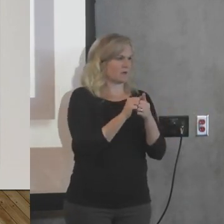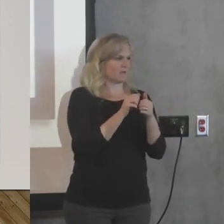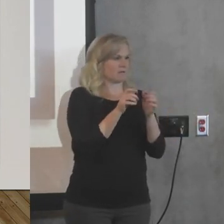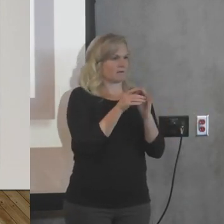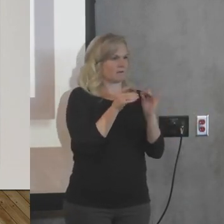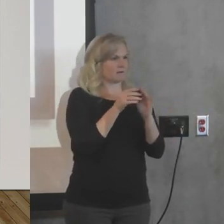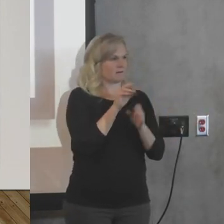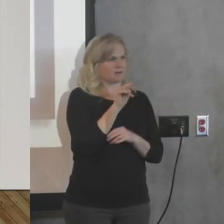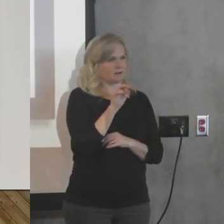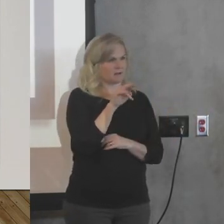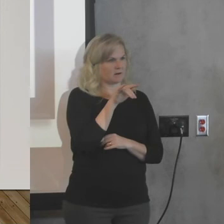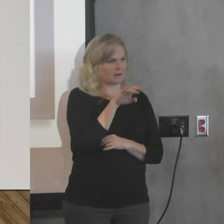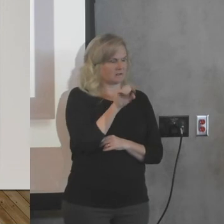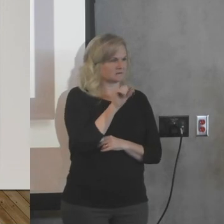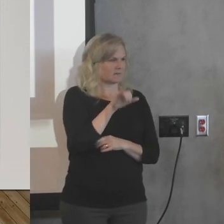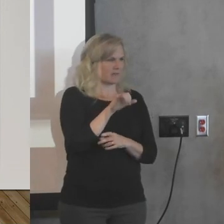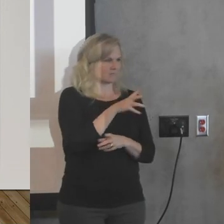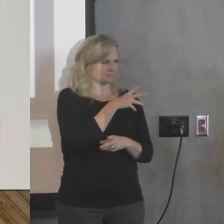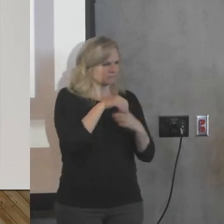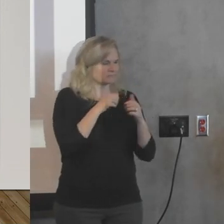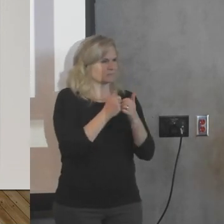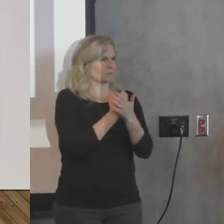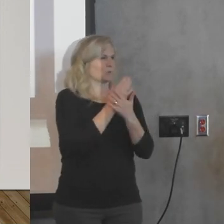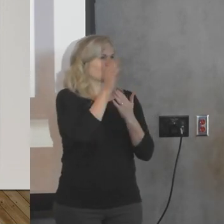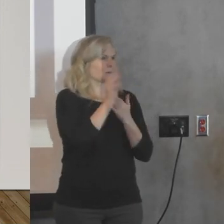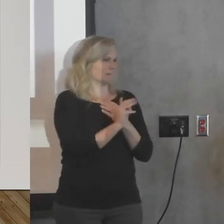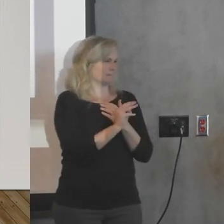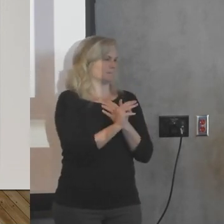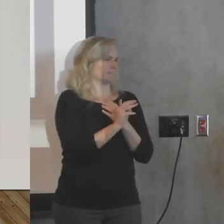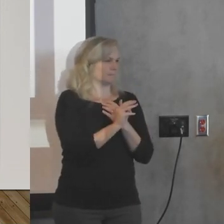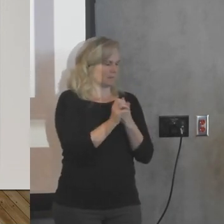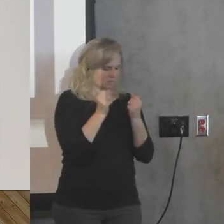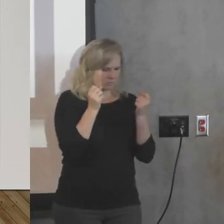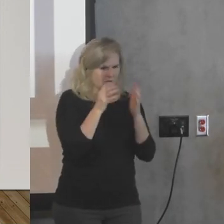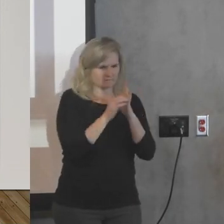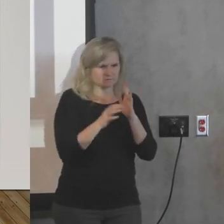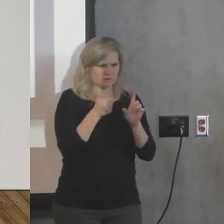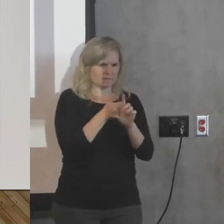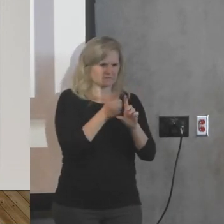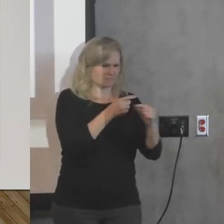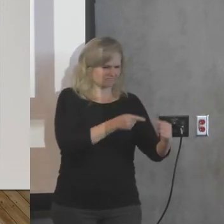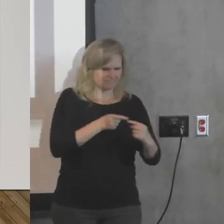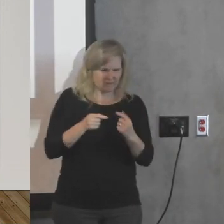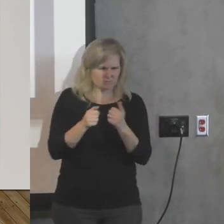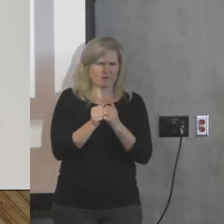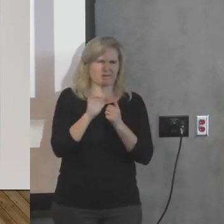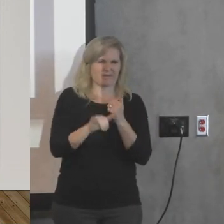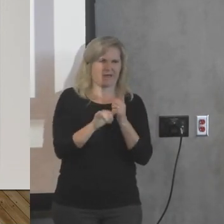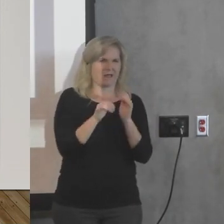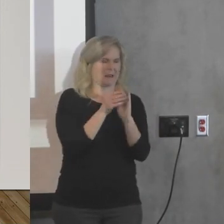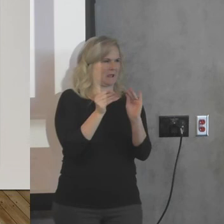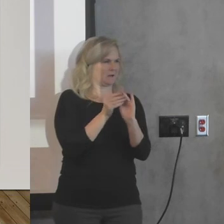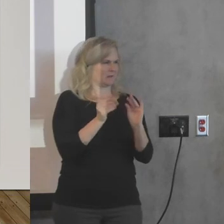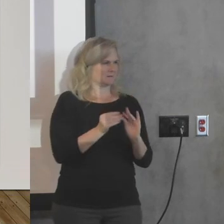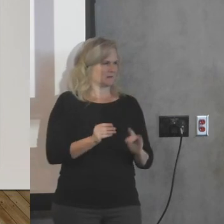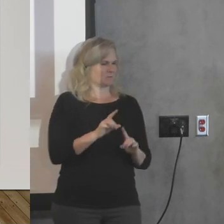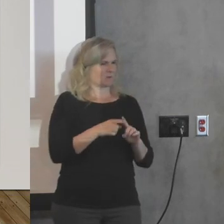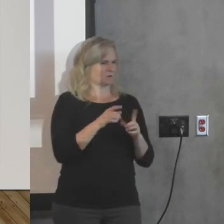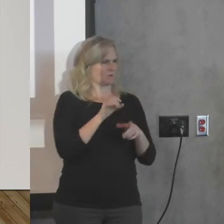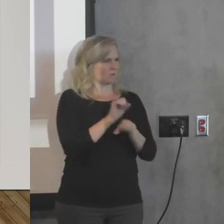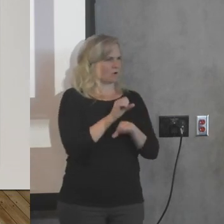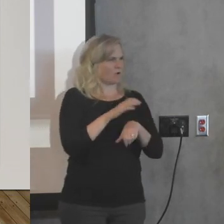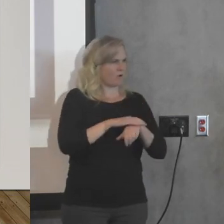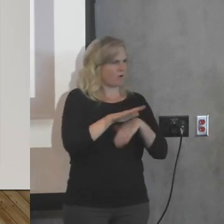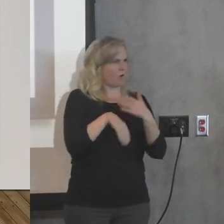huge part of the new curriculum, and a lot of our students are struggling with it. So when you work on all the rings of the donuts, it's all going